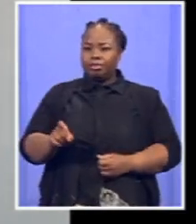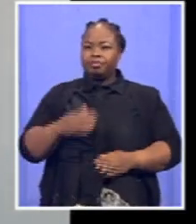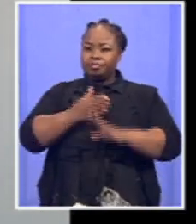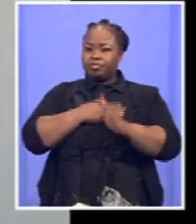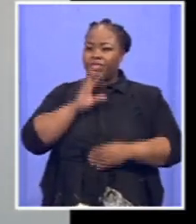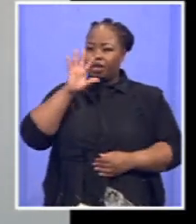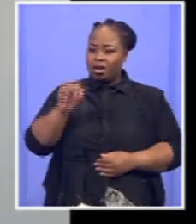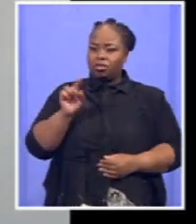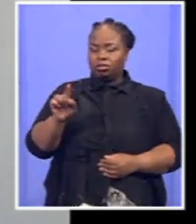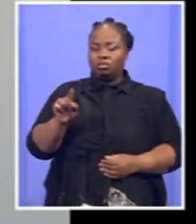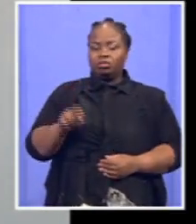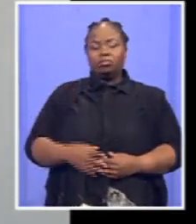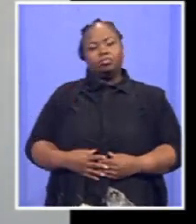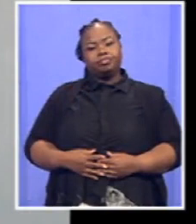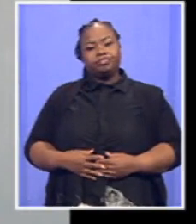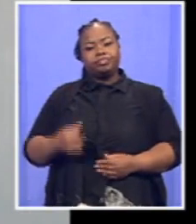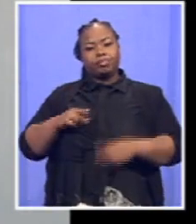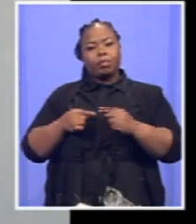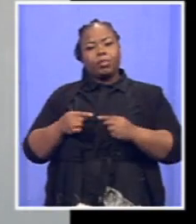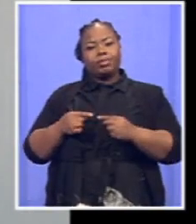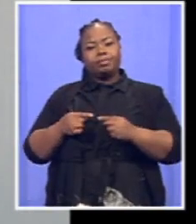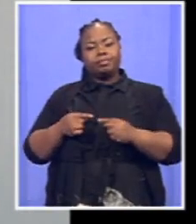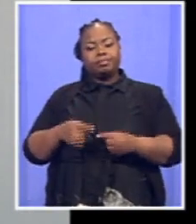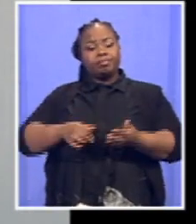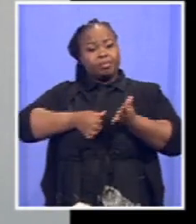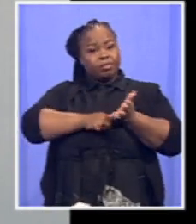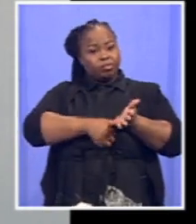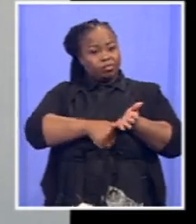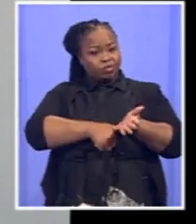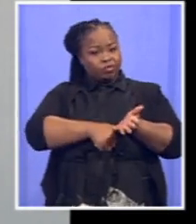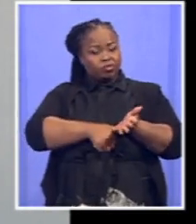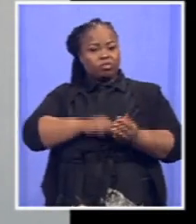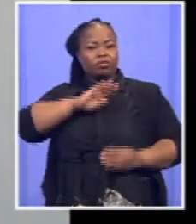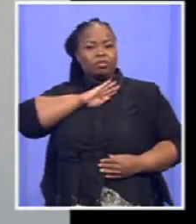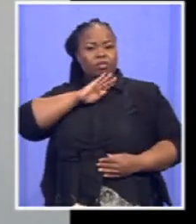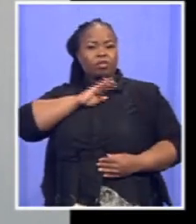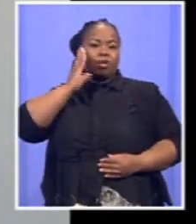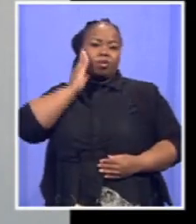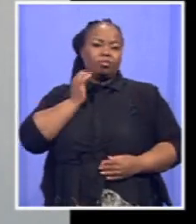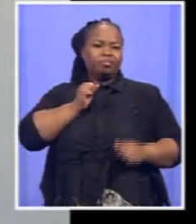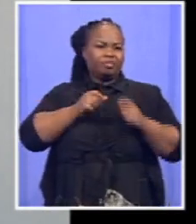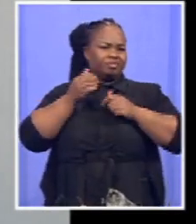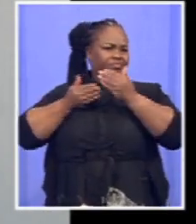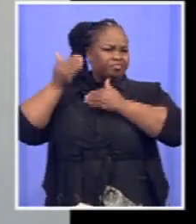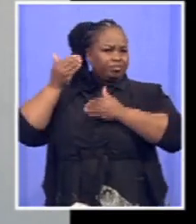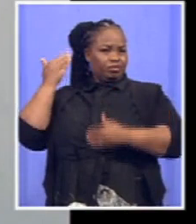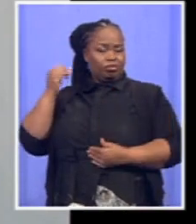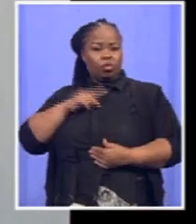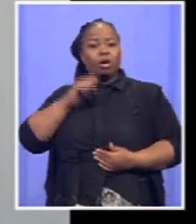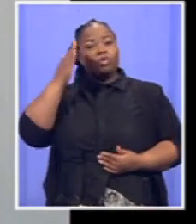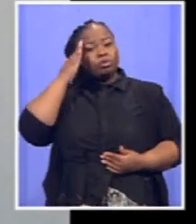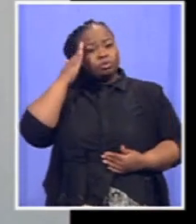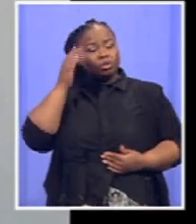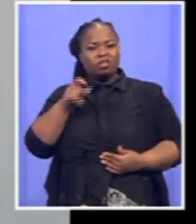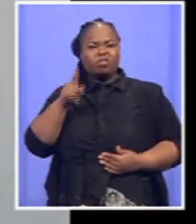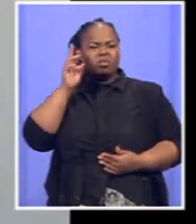her is about the pension of military veterans. We know, Desiree, if the viewers